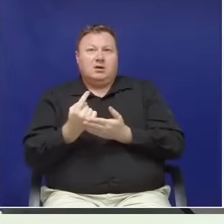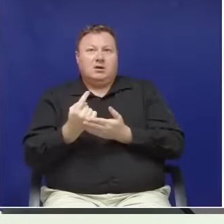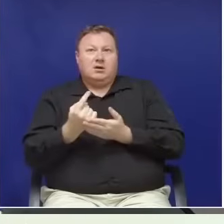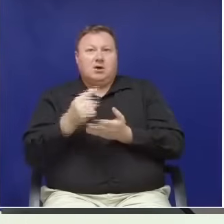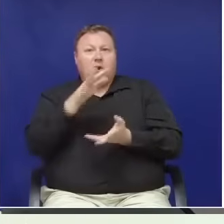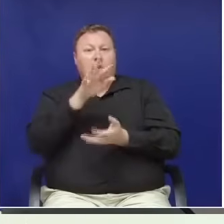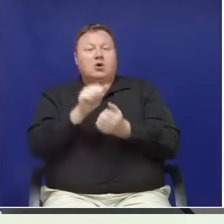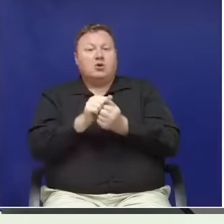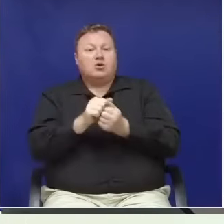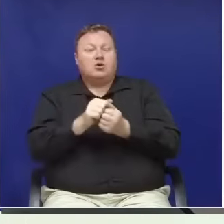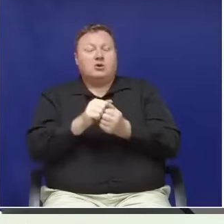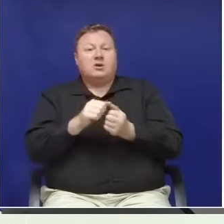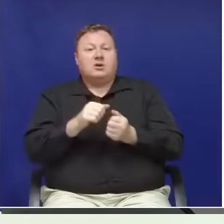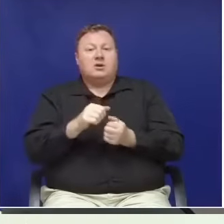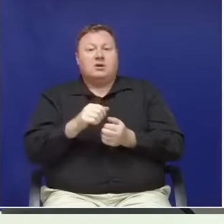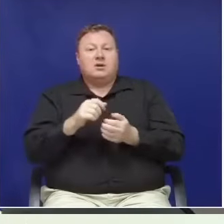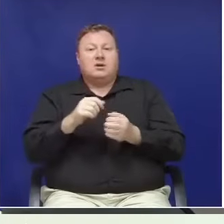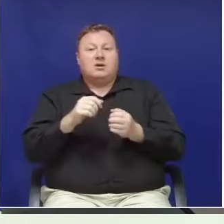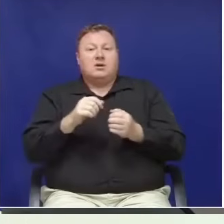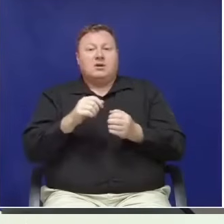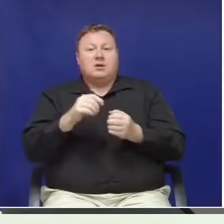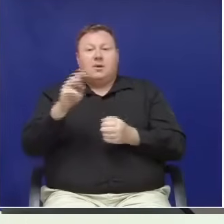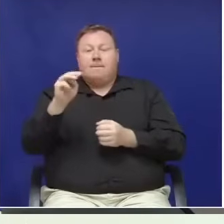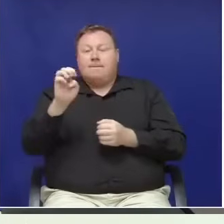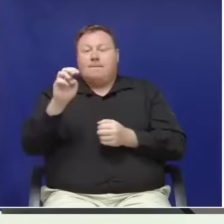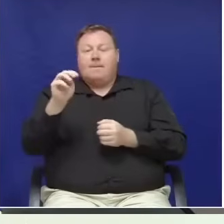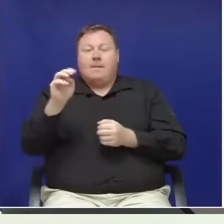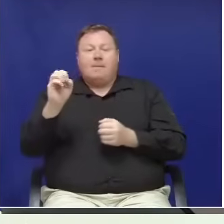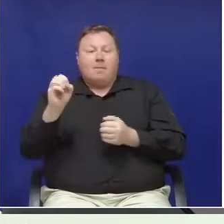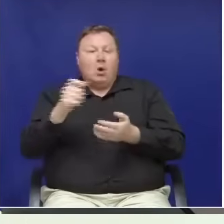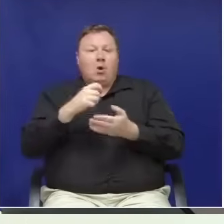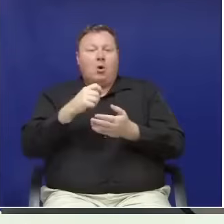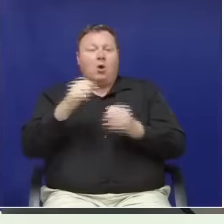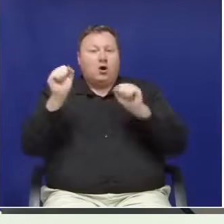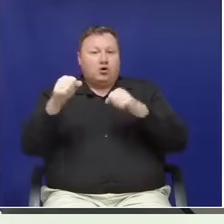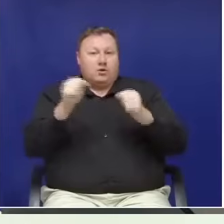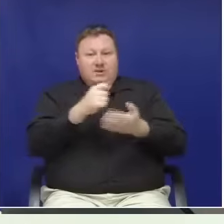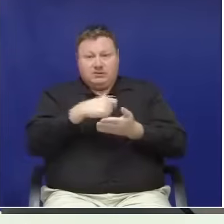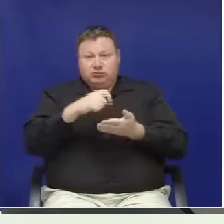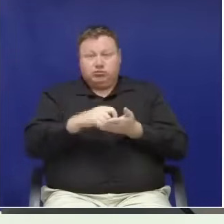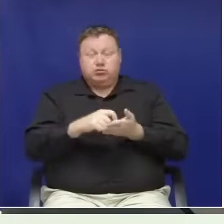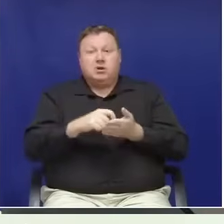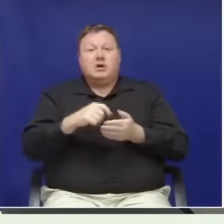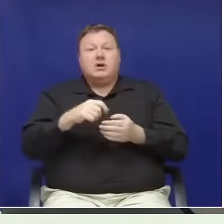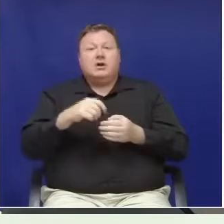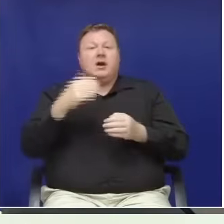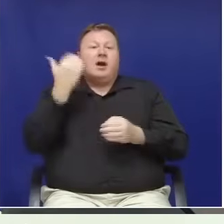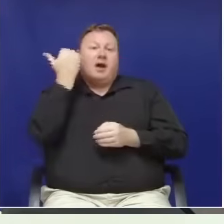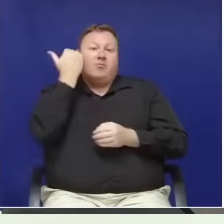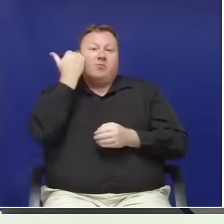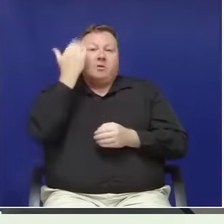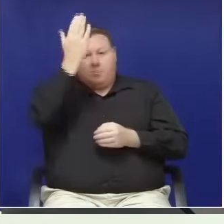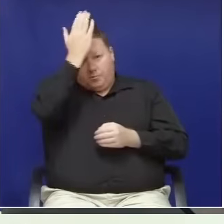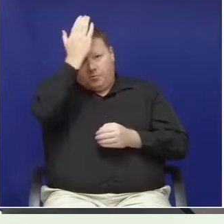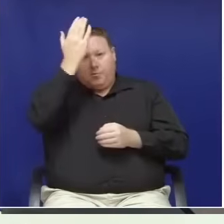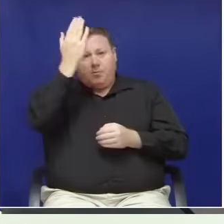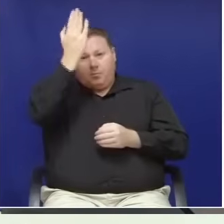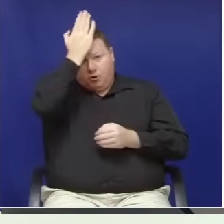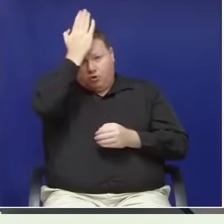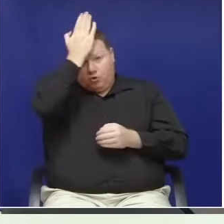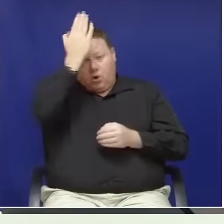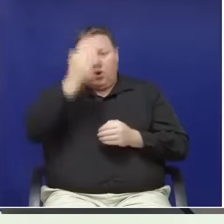a memorandum of agreement with the government of Botswana, which provides for